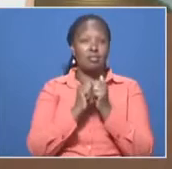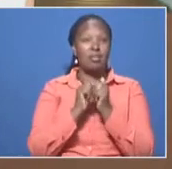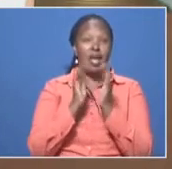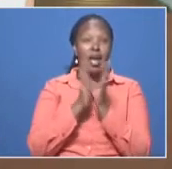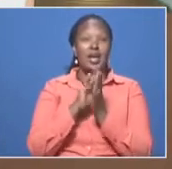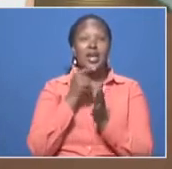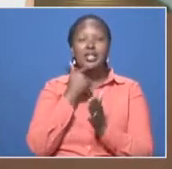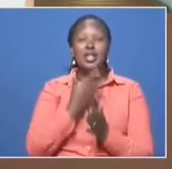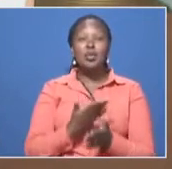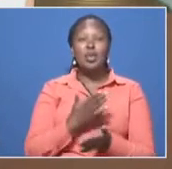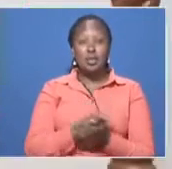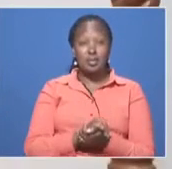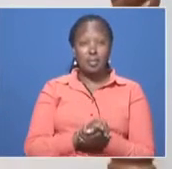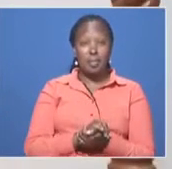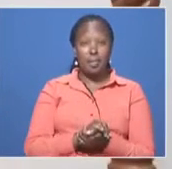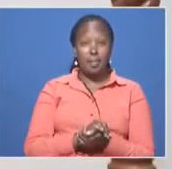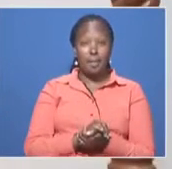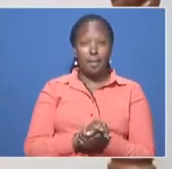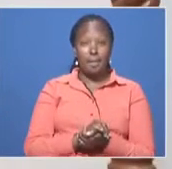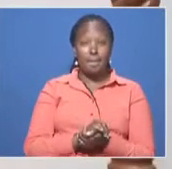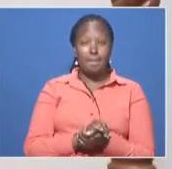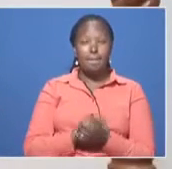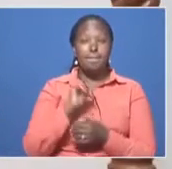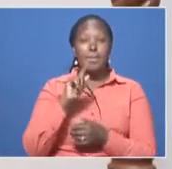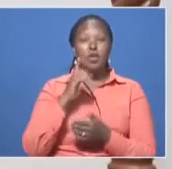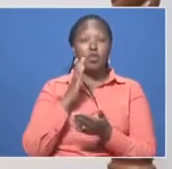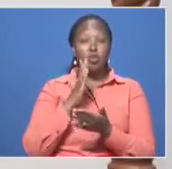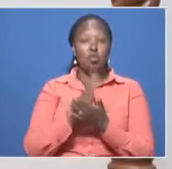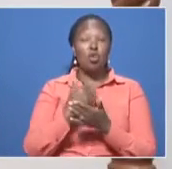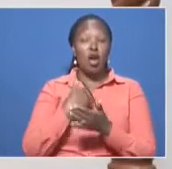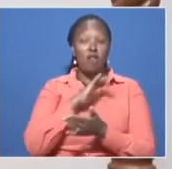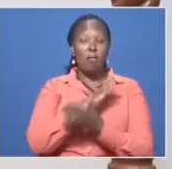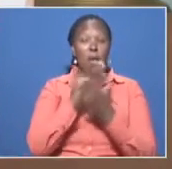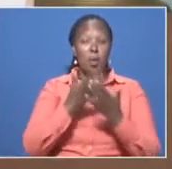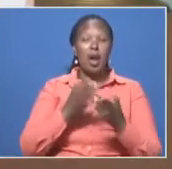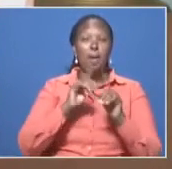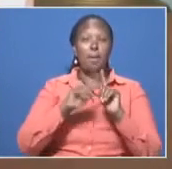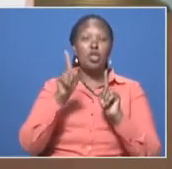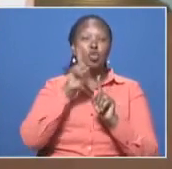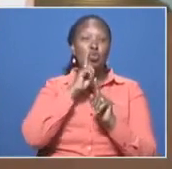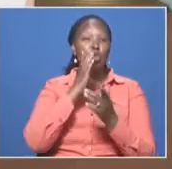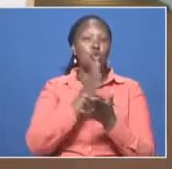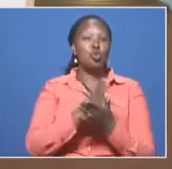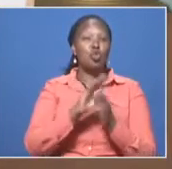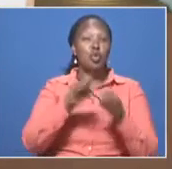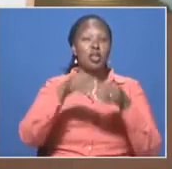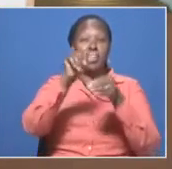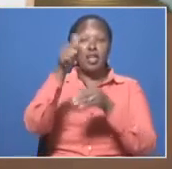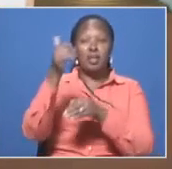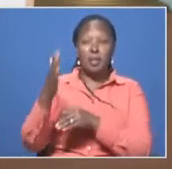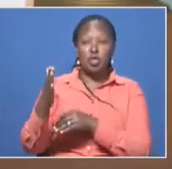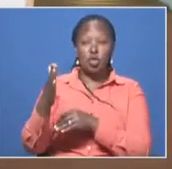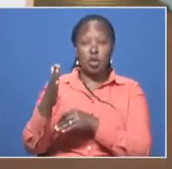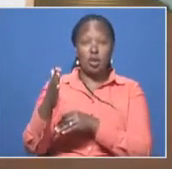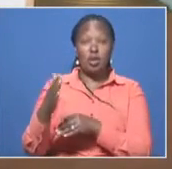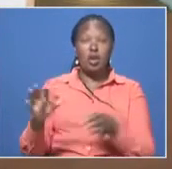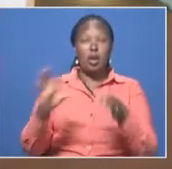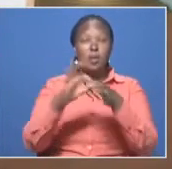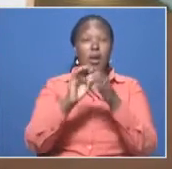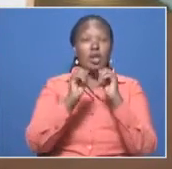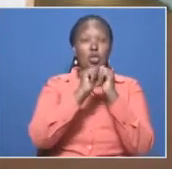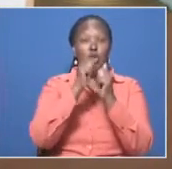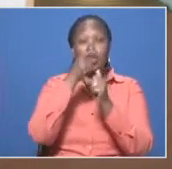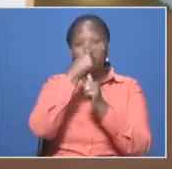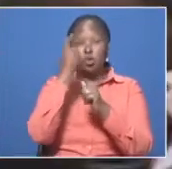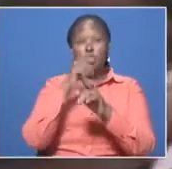said, you're holding the instruments of power now, but tomorrow you might have to give to someone else. Come together for